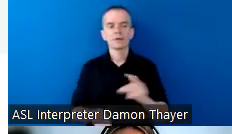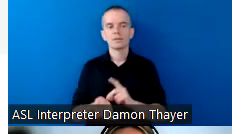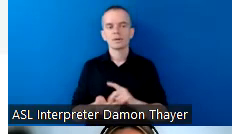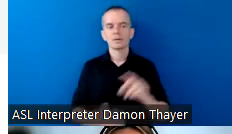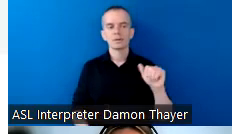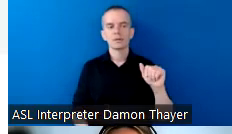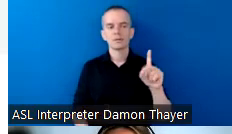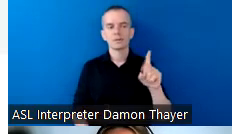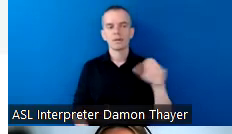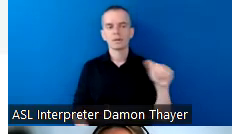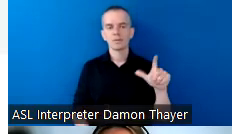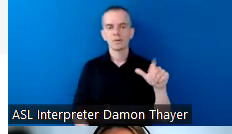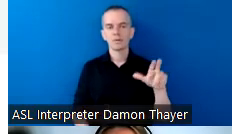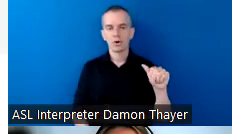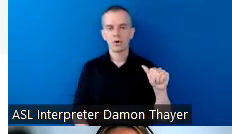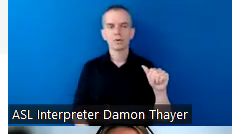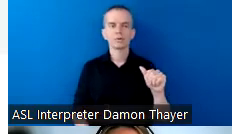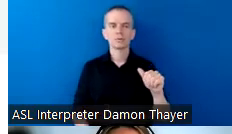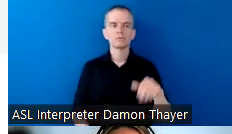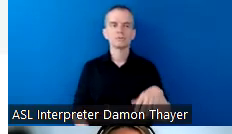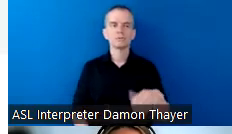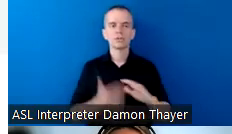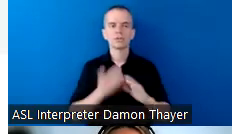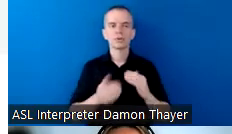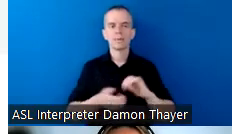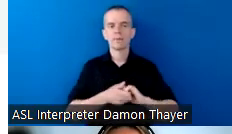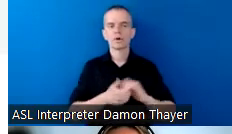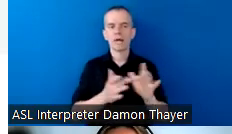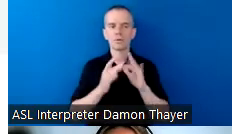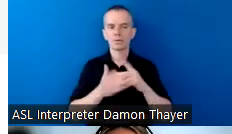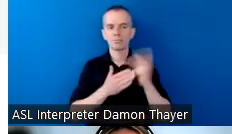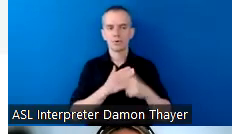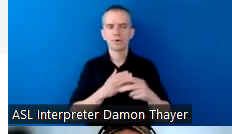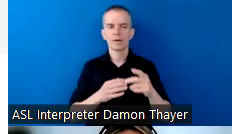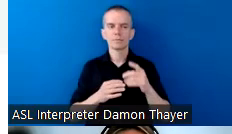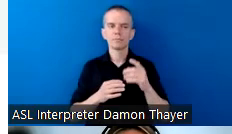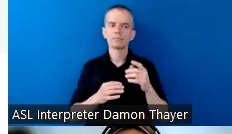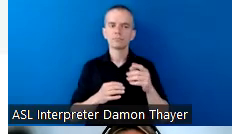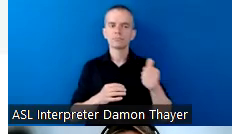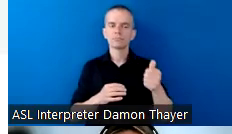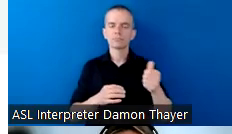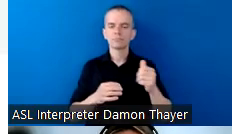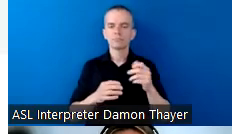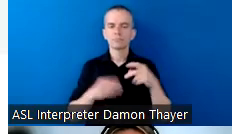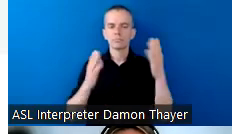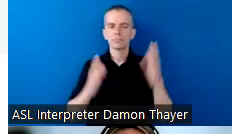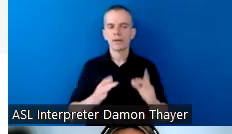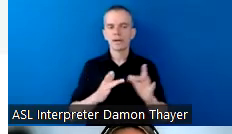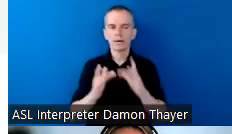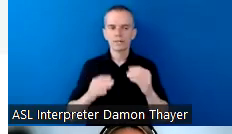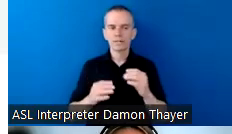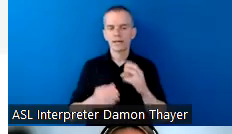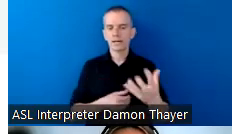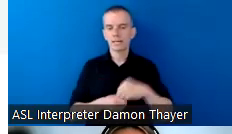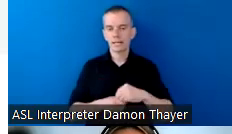and engagement strategist with the Community Partner Outreach Program, who will be a great contact going forward for all of our providers